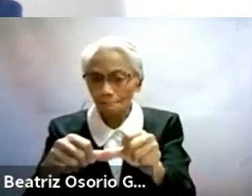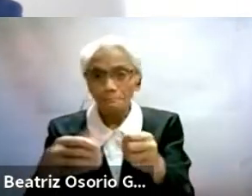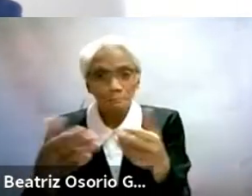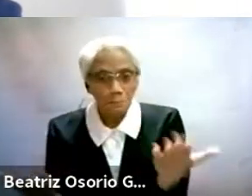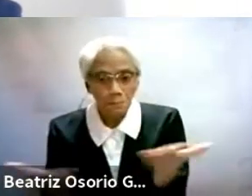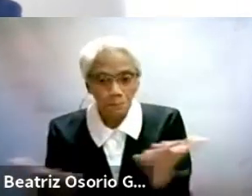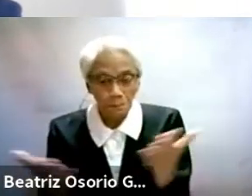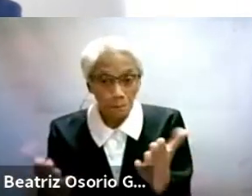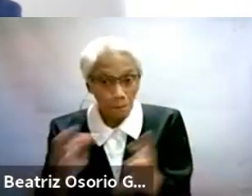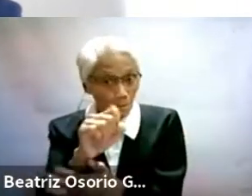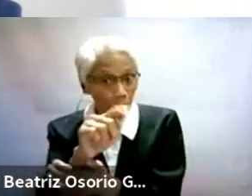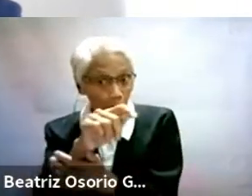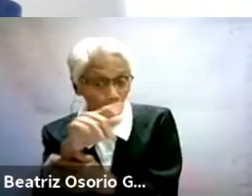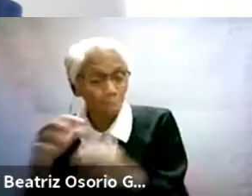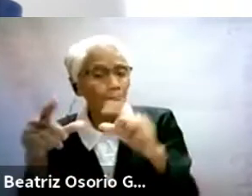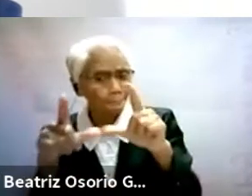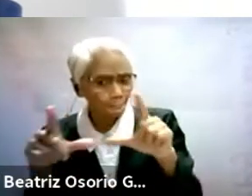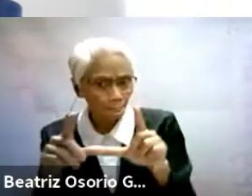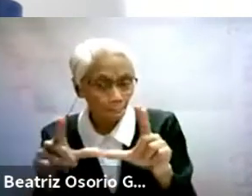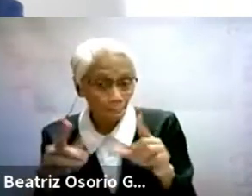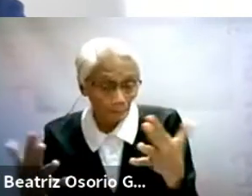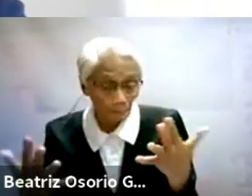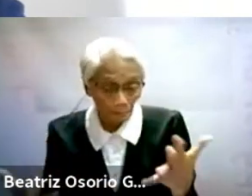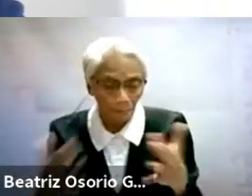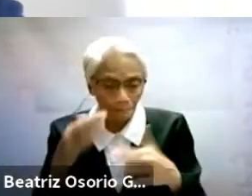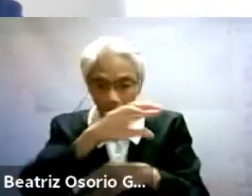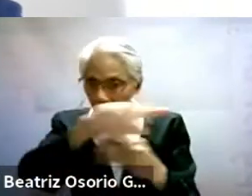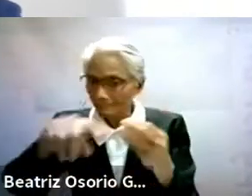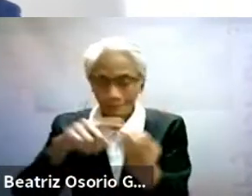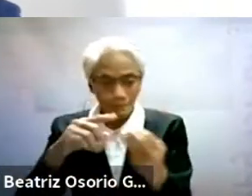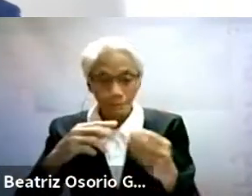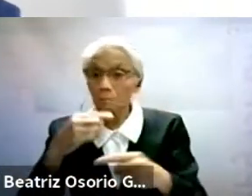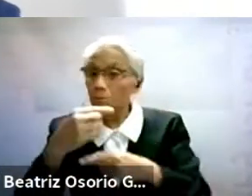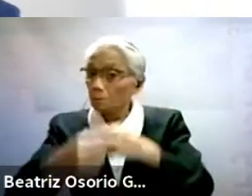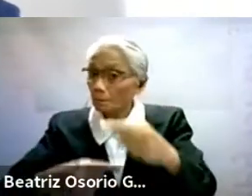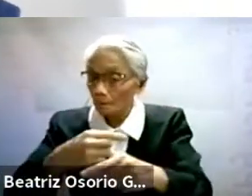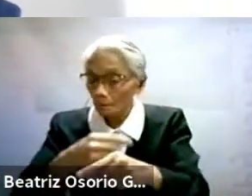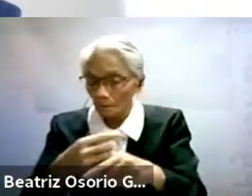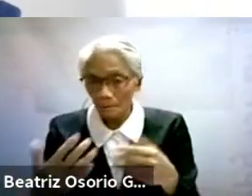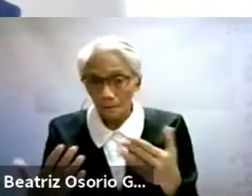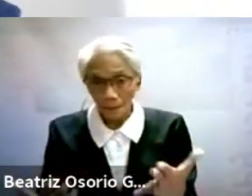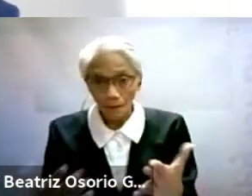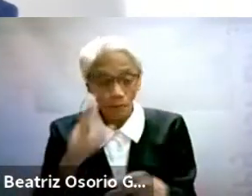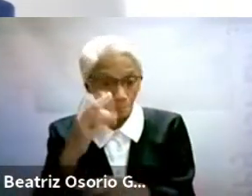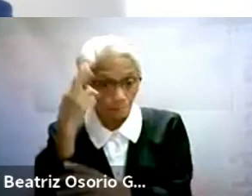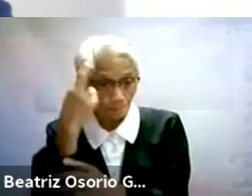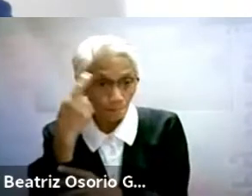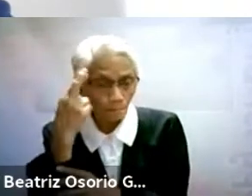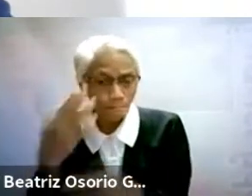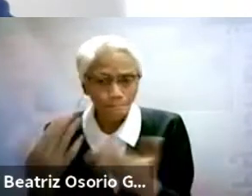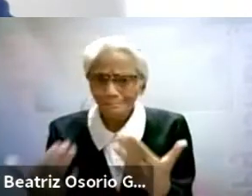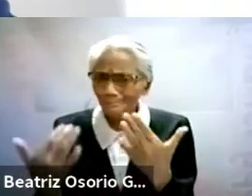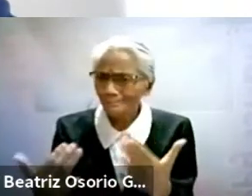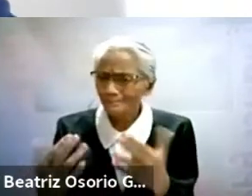state level and in parliaments around the world. The reason that I make reference to this very